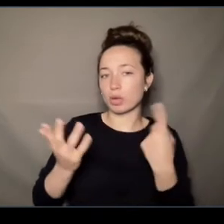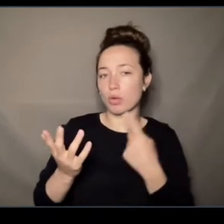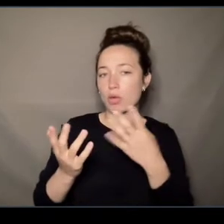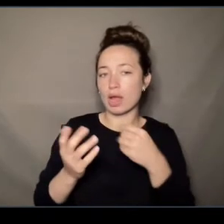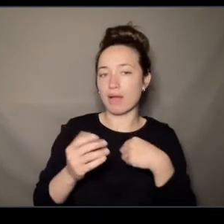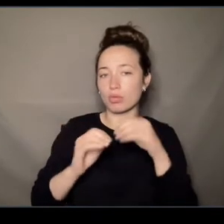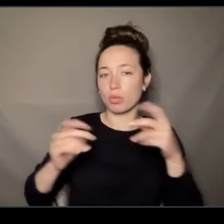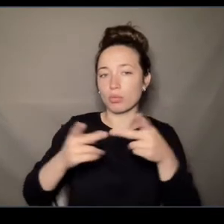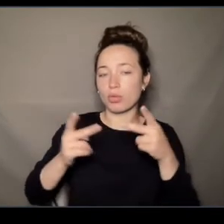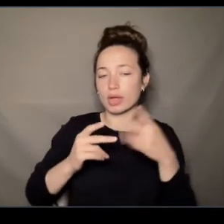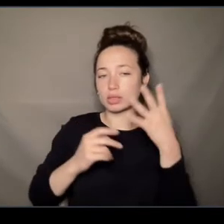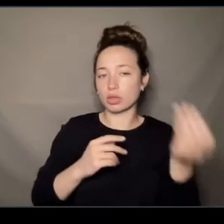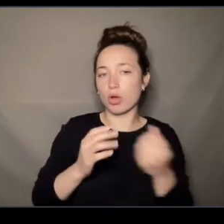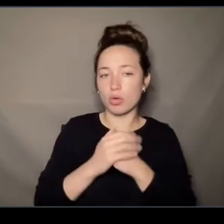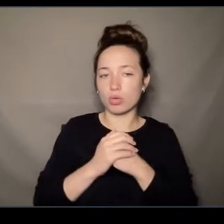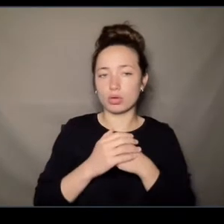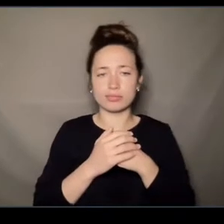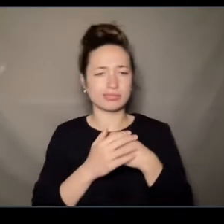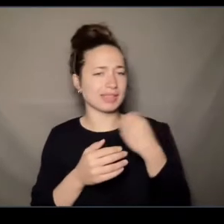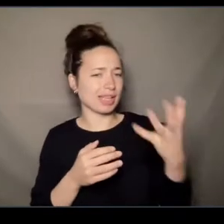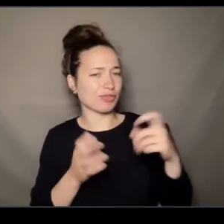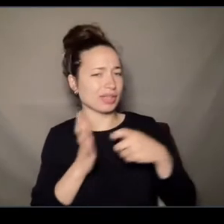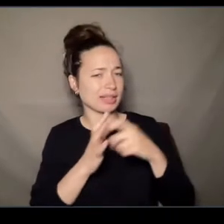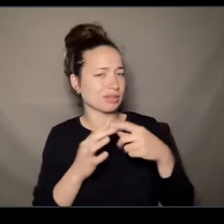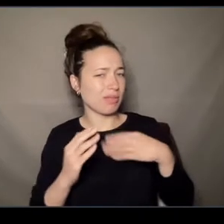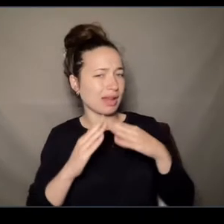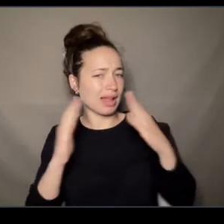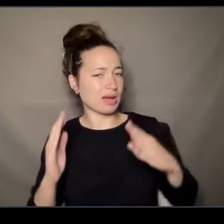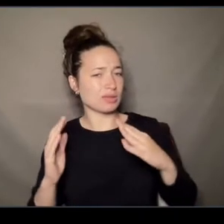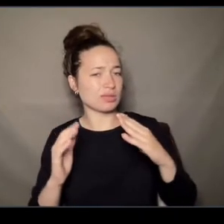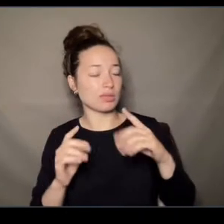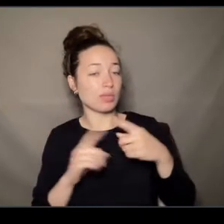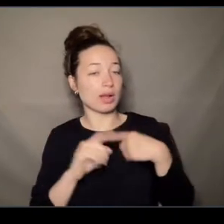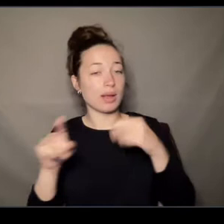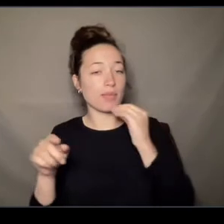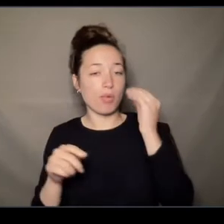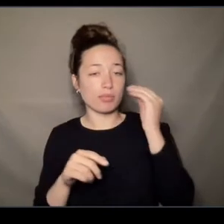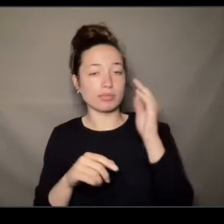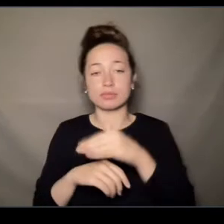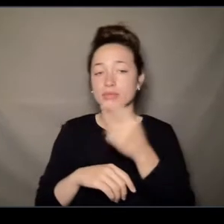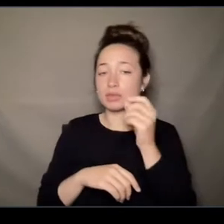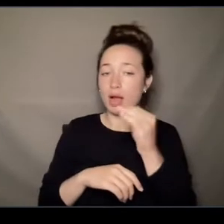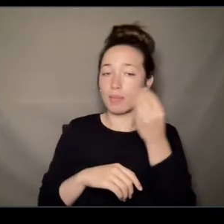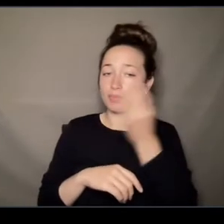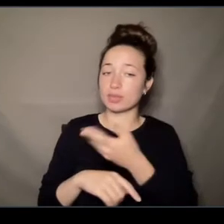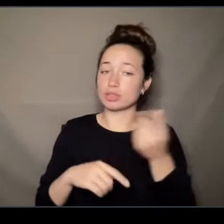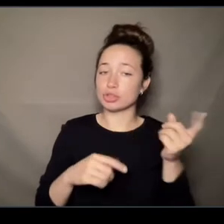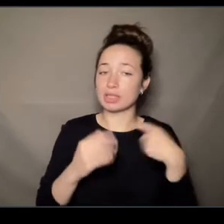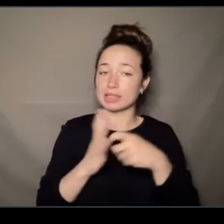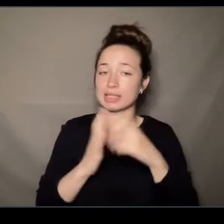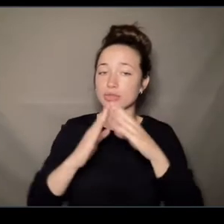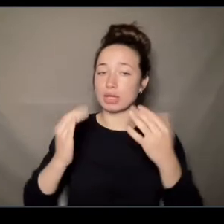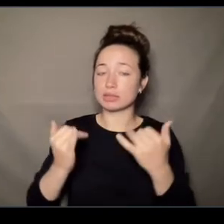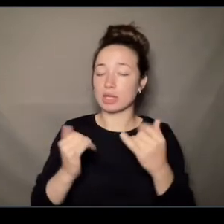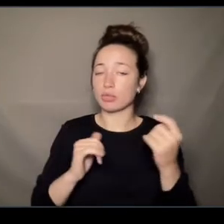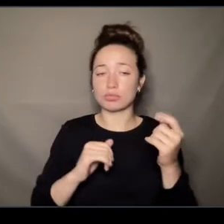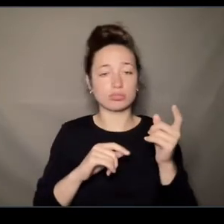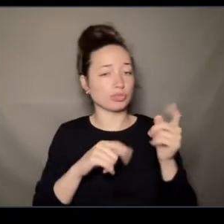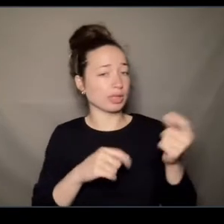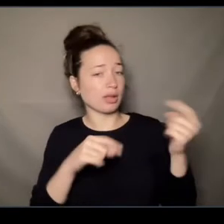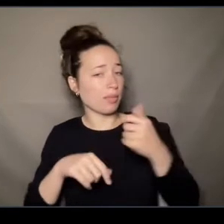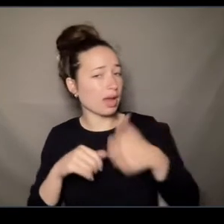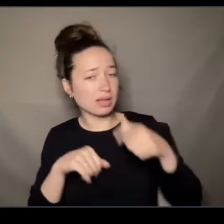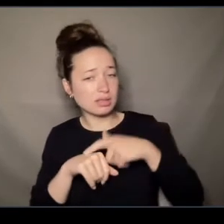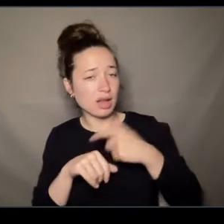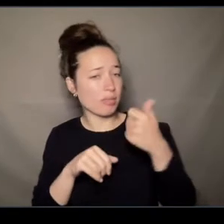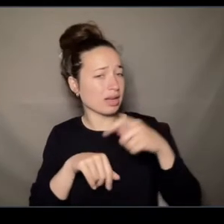place to go. So I just gave her a key to my house. And I came home, I said, Tom, she's got a key to our house now. I said, you can come